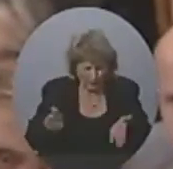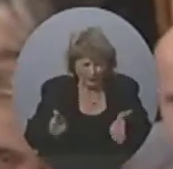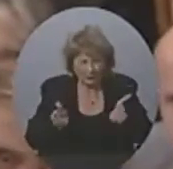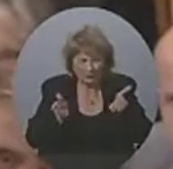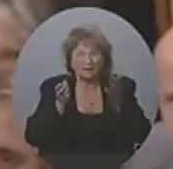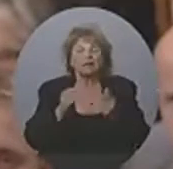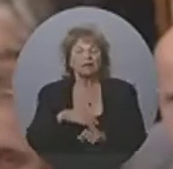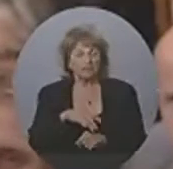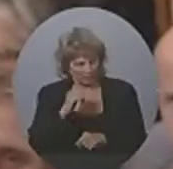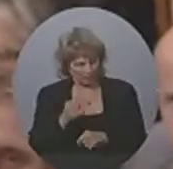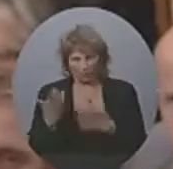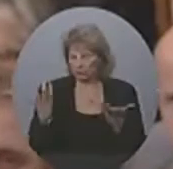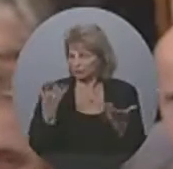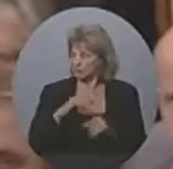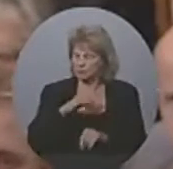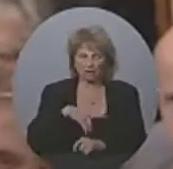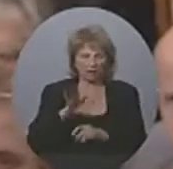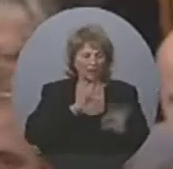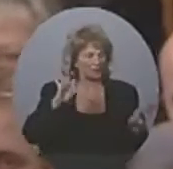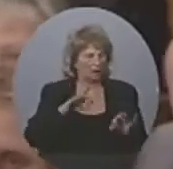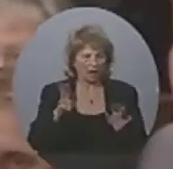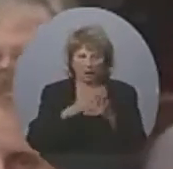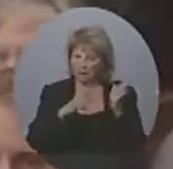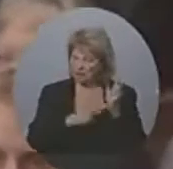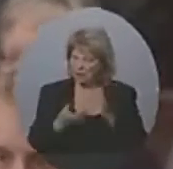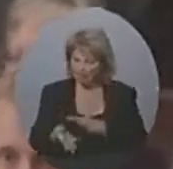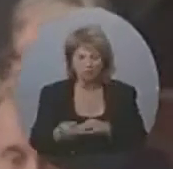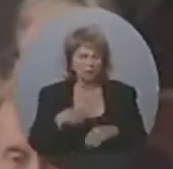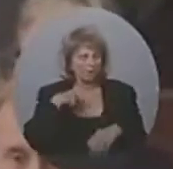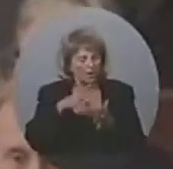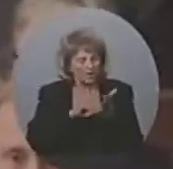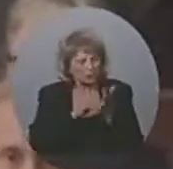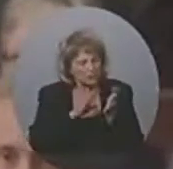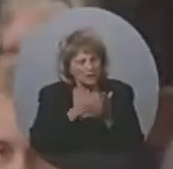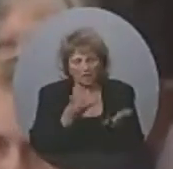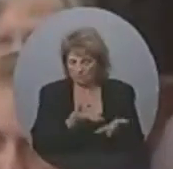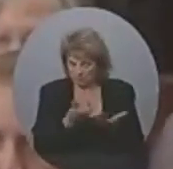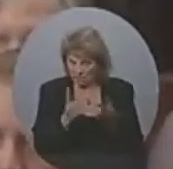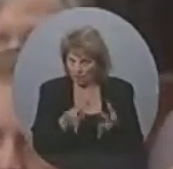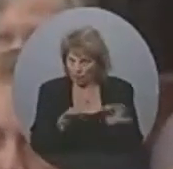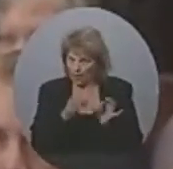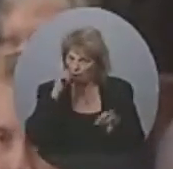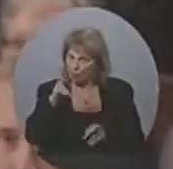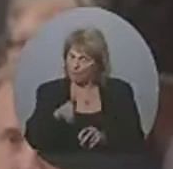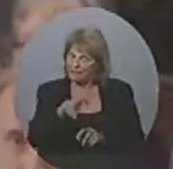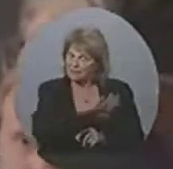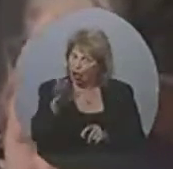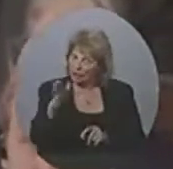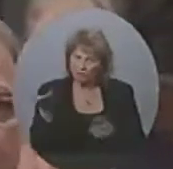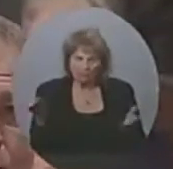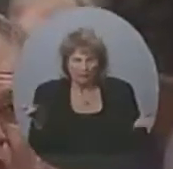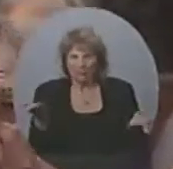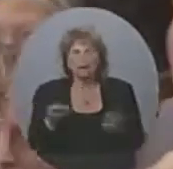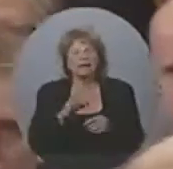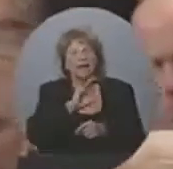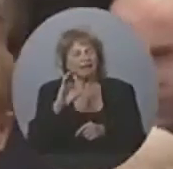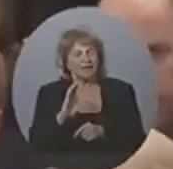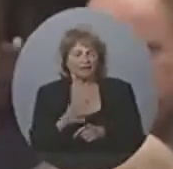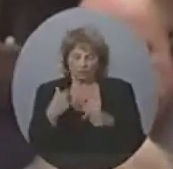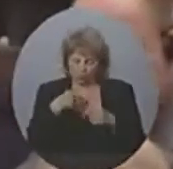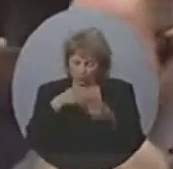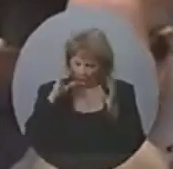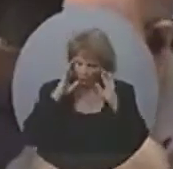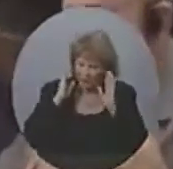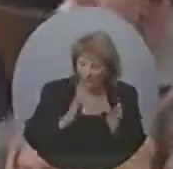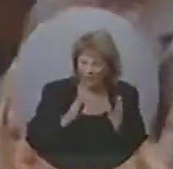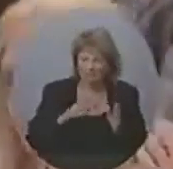serious issue for Canadians. We're going to give it very serious consideration. We will improve the quality of life of Canadians because that's what we want on this side